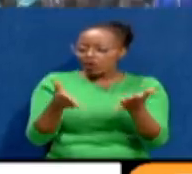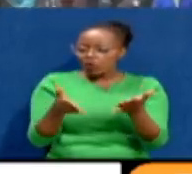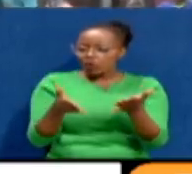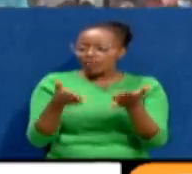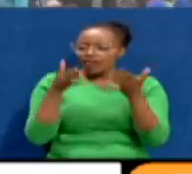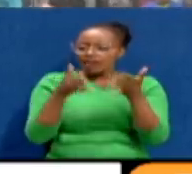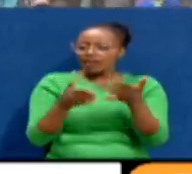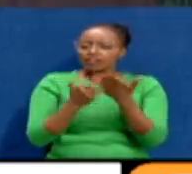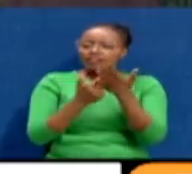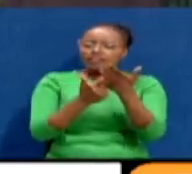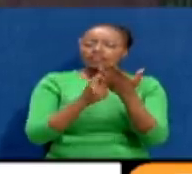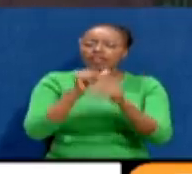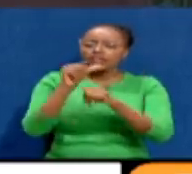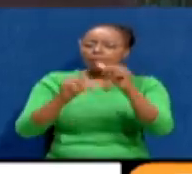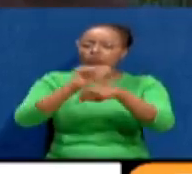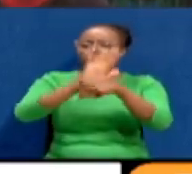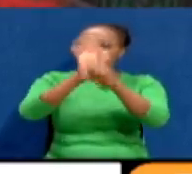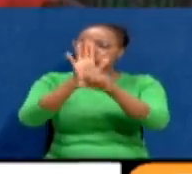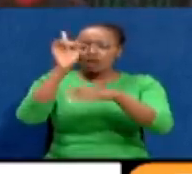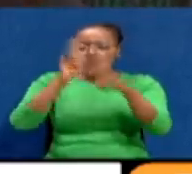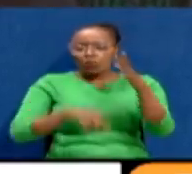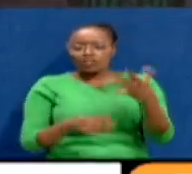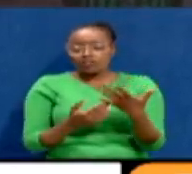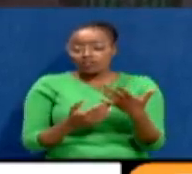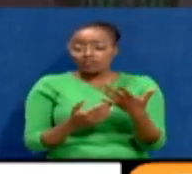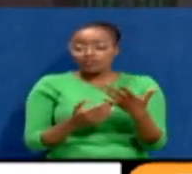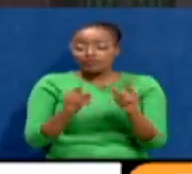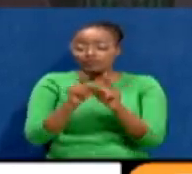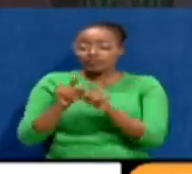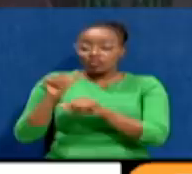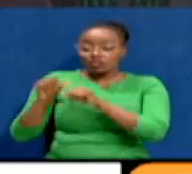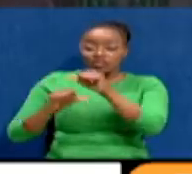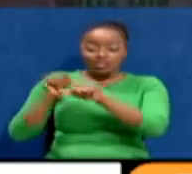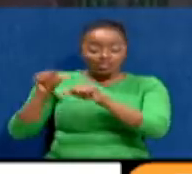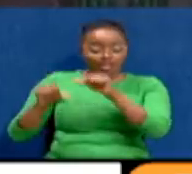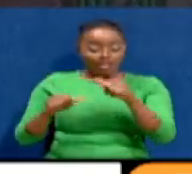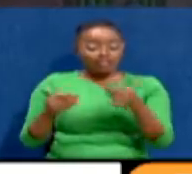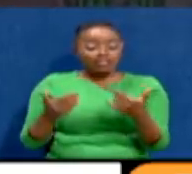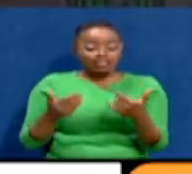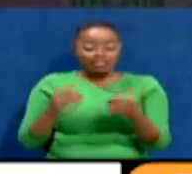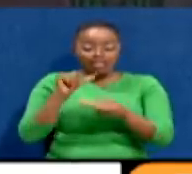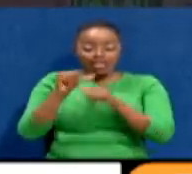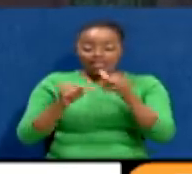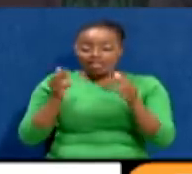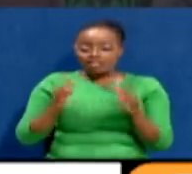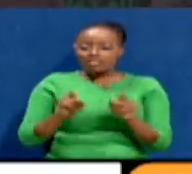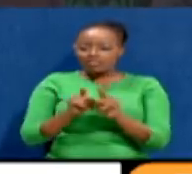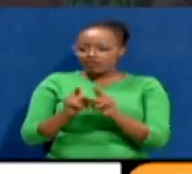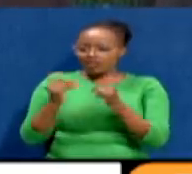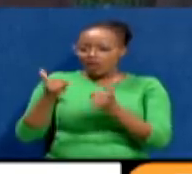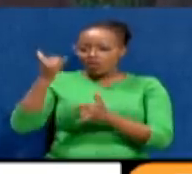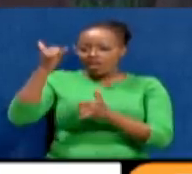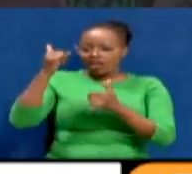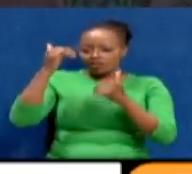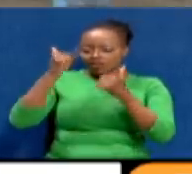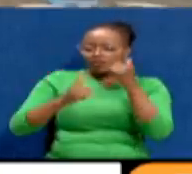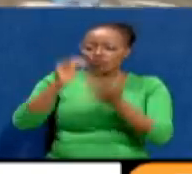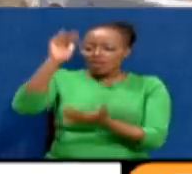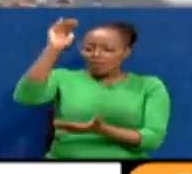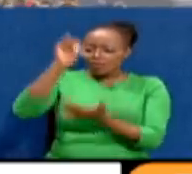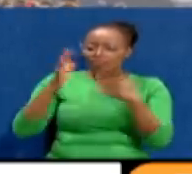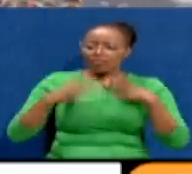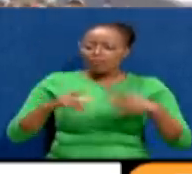current discussion about COVID-19. Listening to scientists, I think we are coming to a conclusion that we are flattening